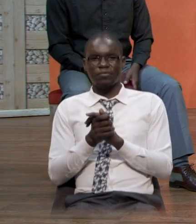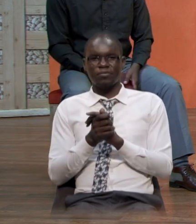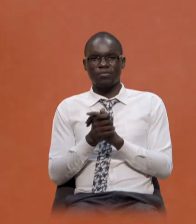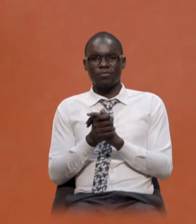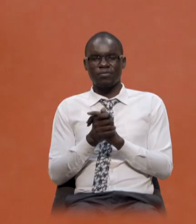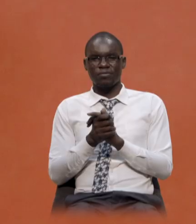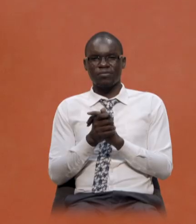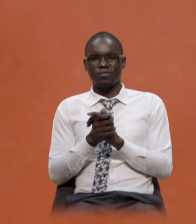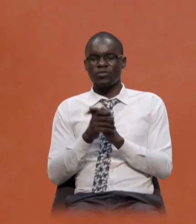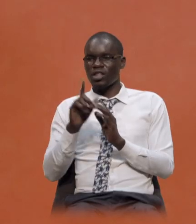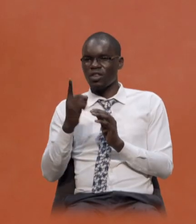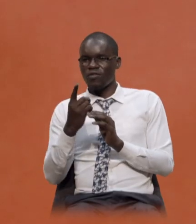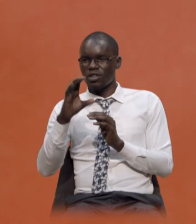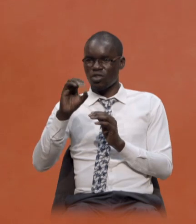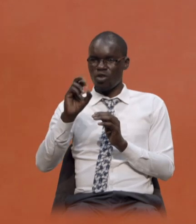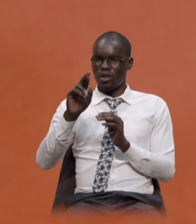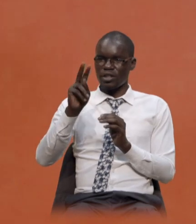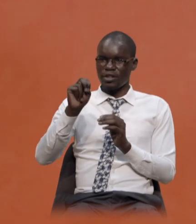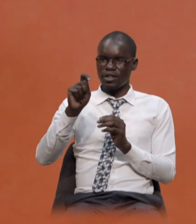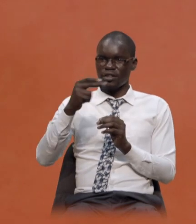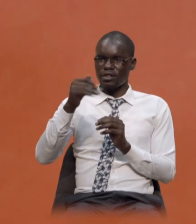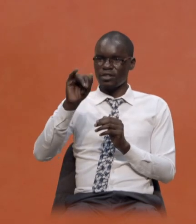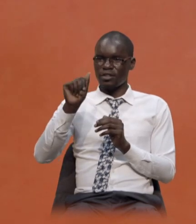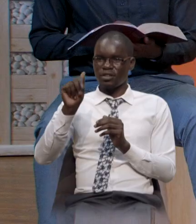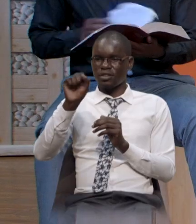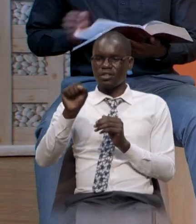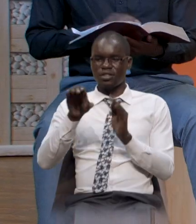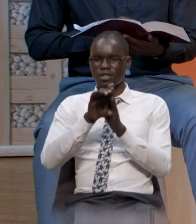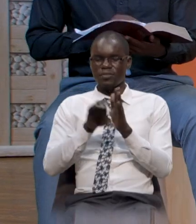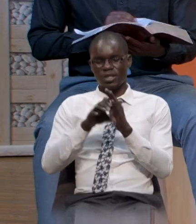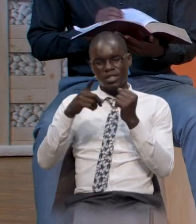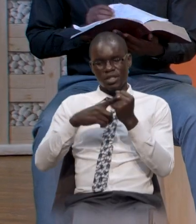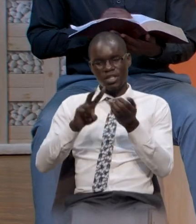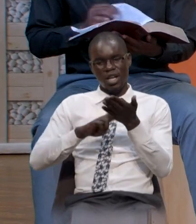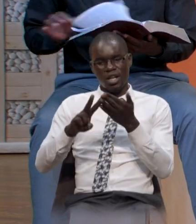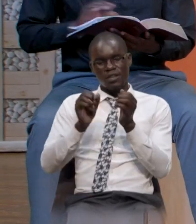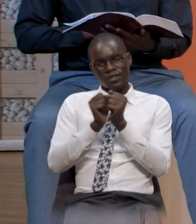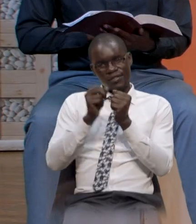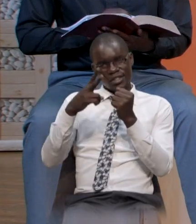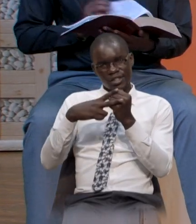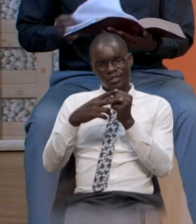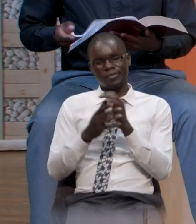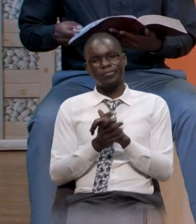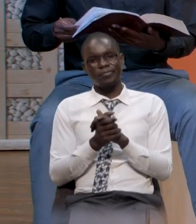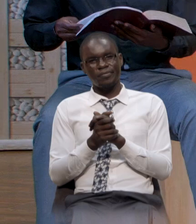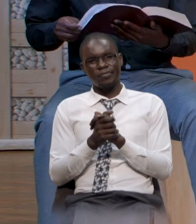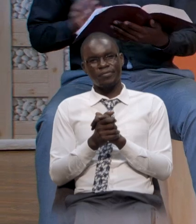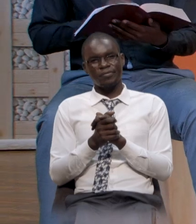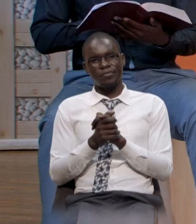The final book, 1 Corinthians chapter 6, verse 17. 1 Corinthians chapter 6, verse 17.